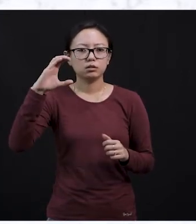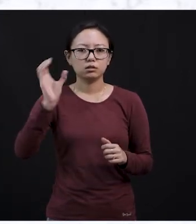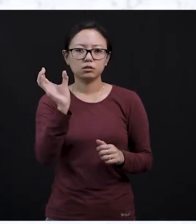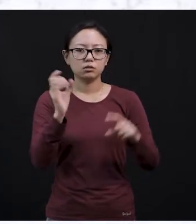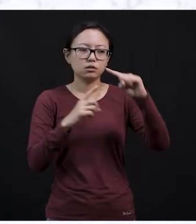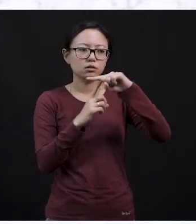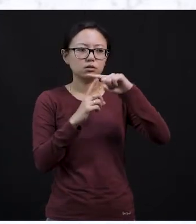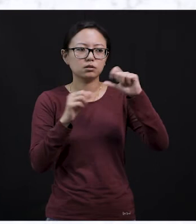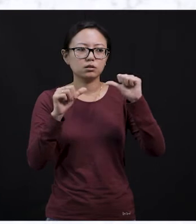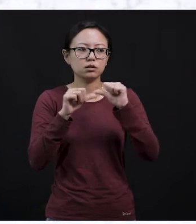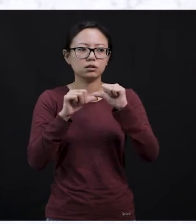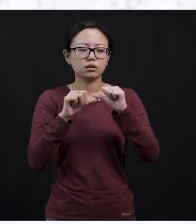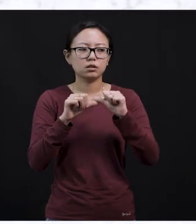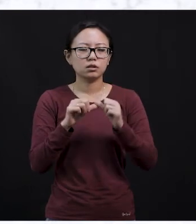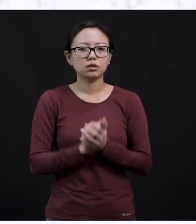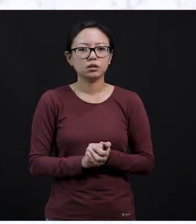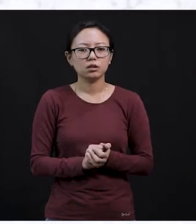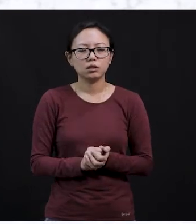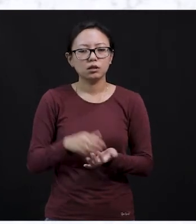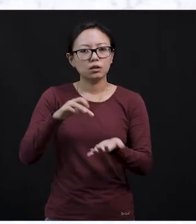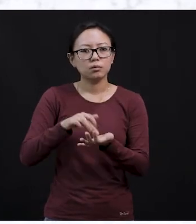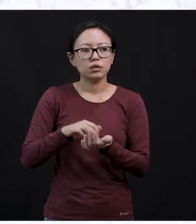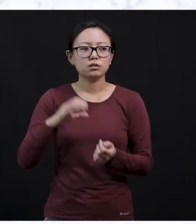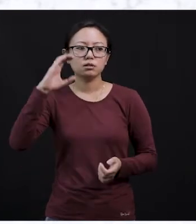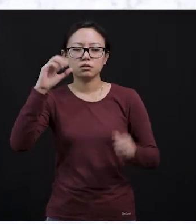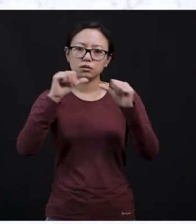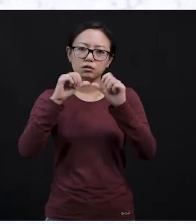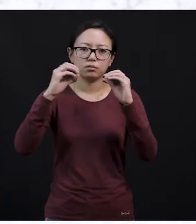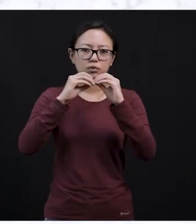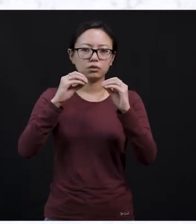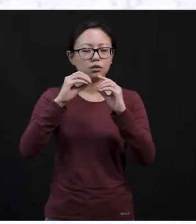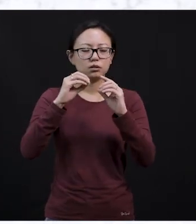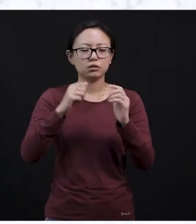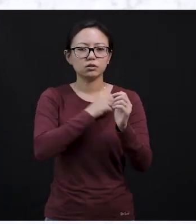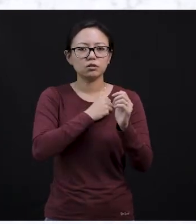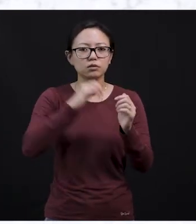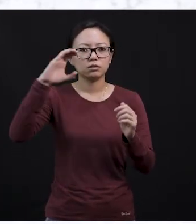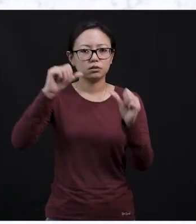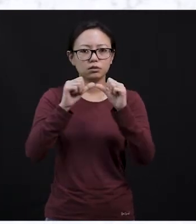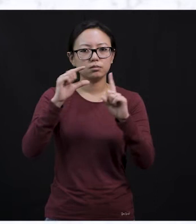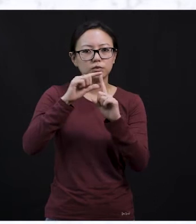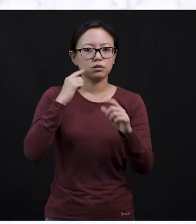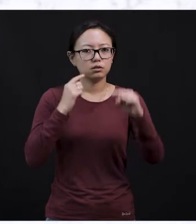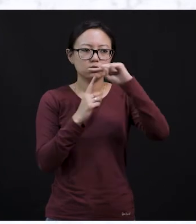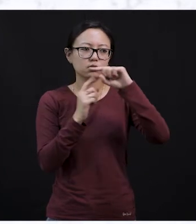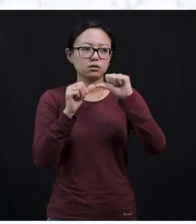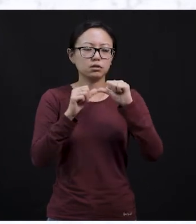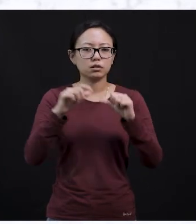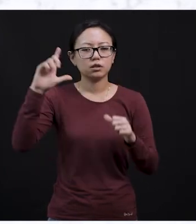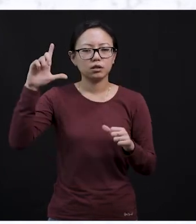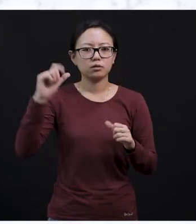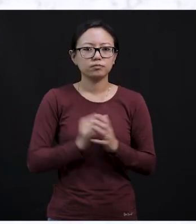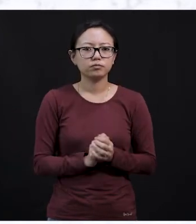a distributary of the Ganges. So whenever you hear the river Ganga, you in English call it Ganges, but in Hindi we